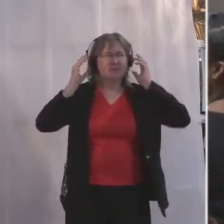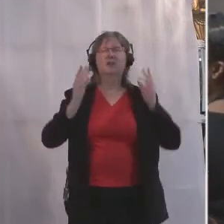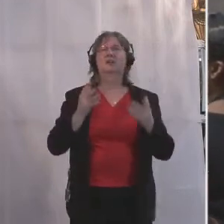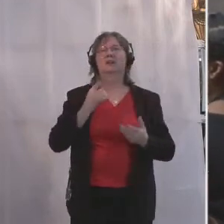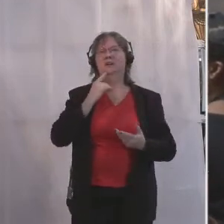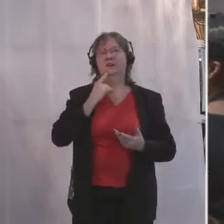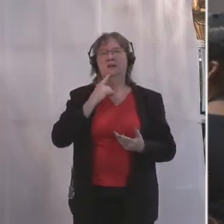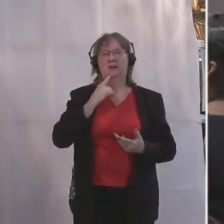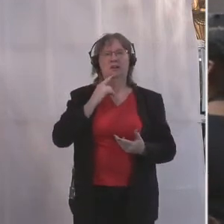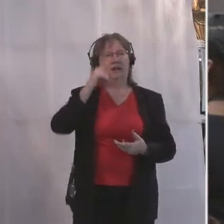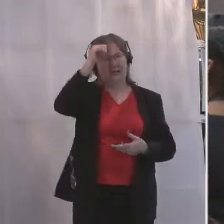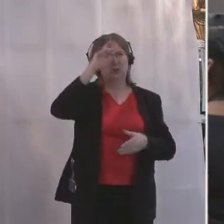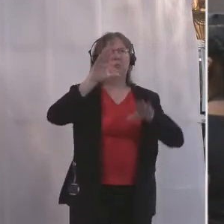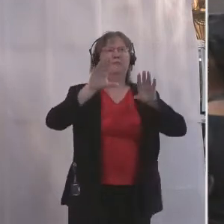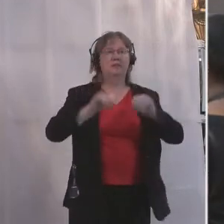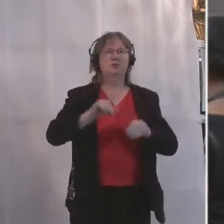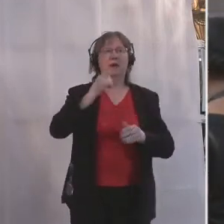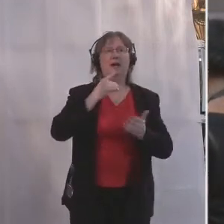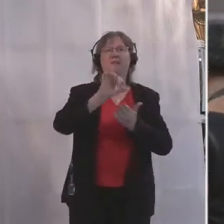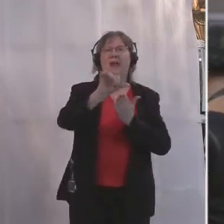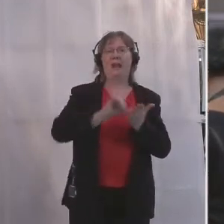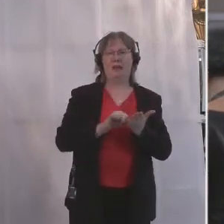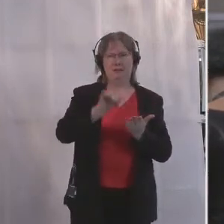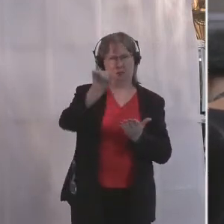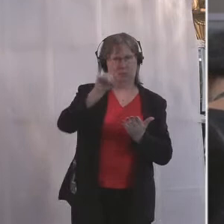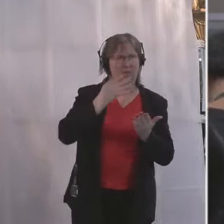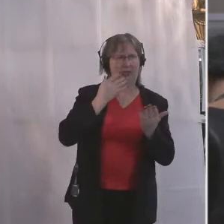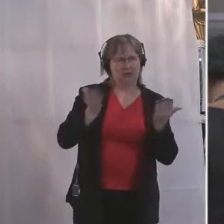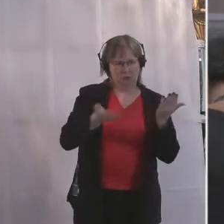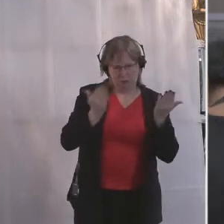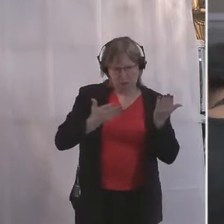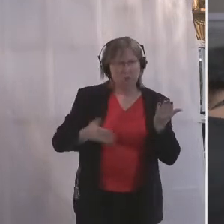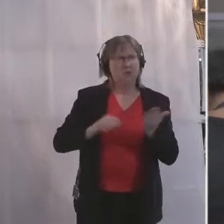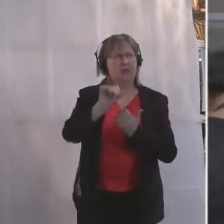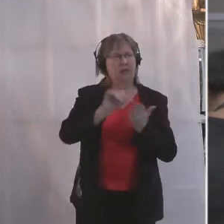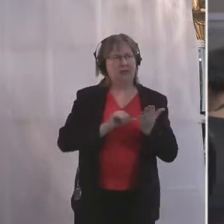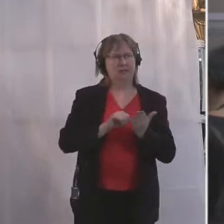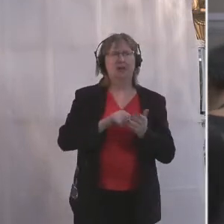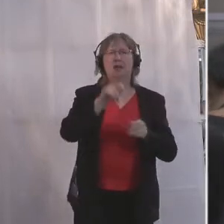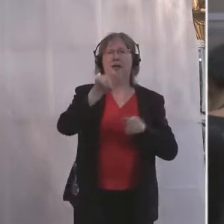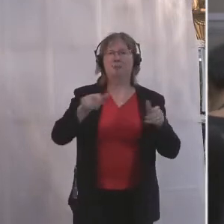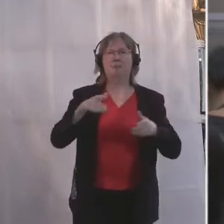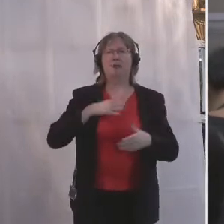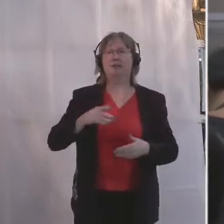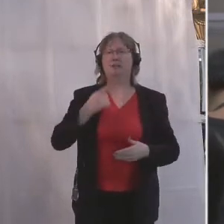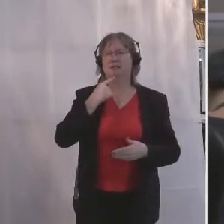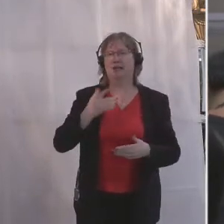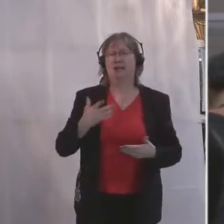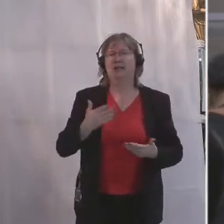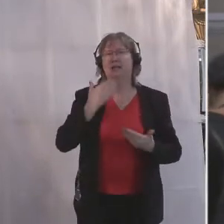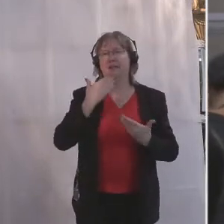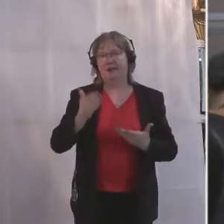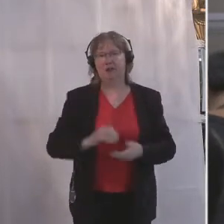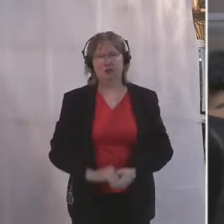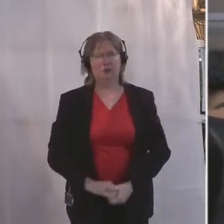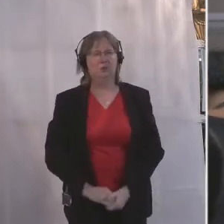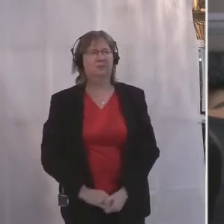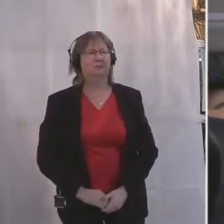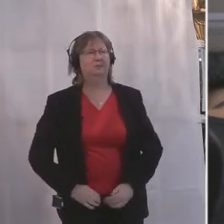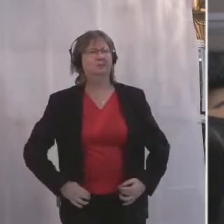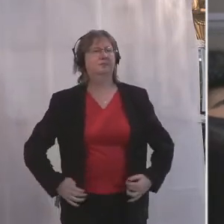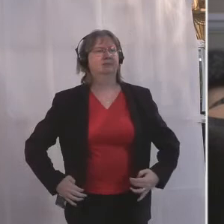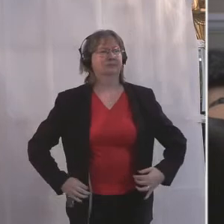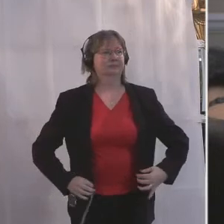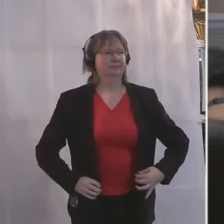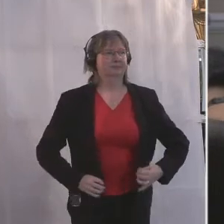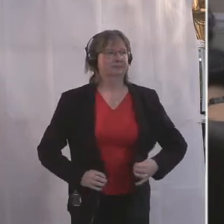have a list, she says, let me find it, of people that I need to say thank you to.